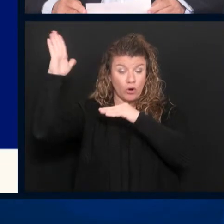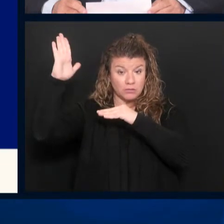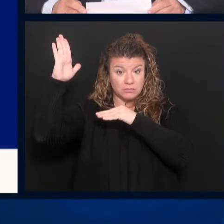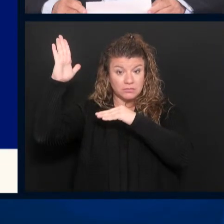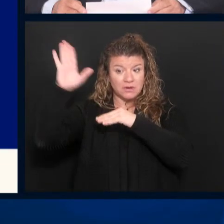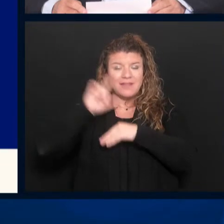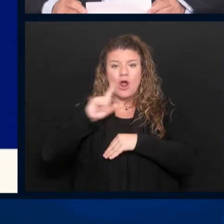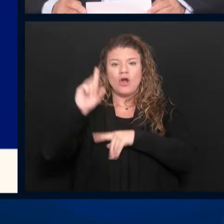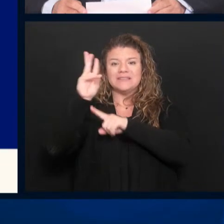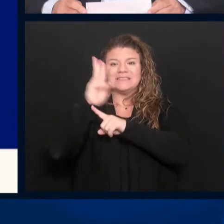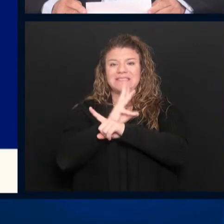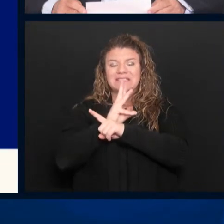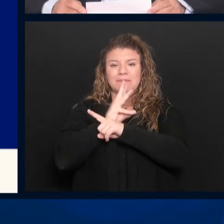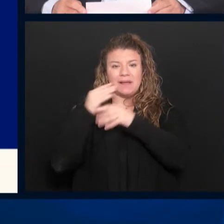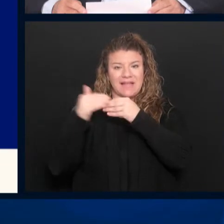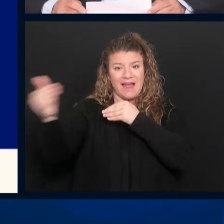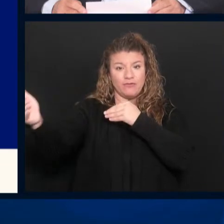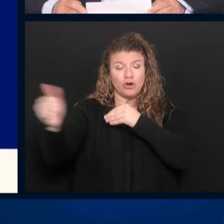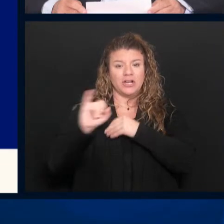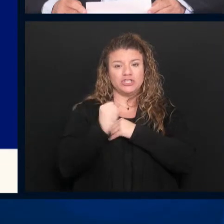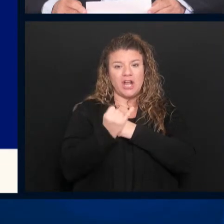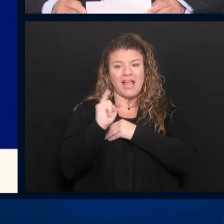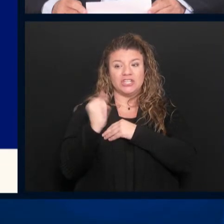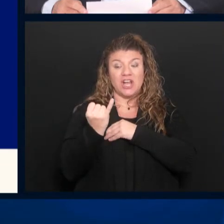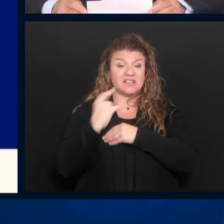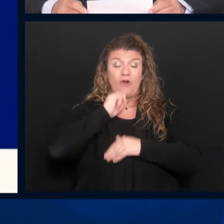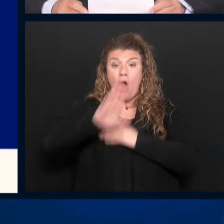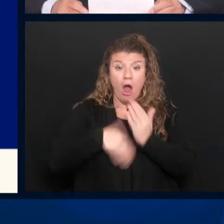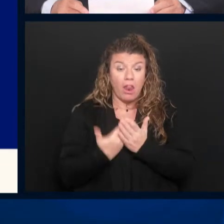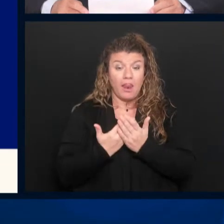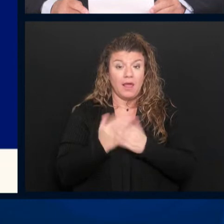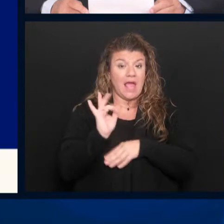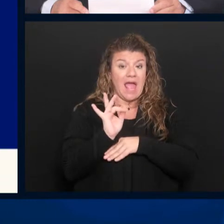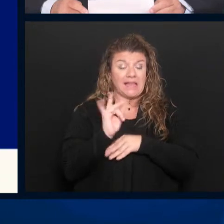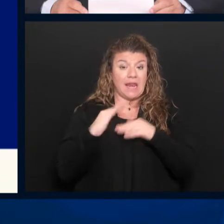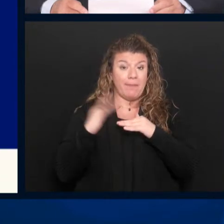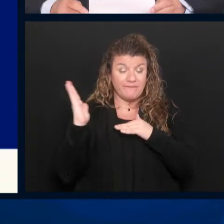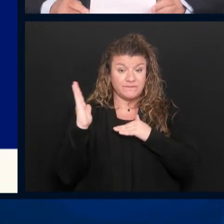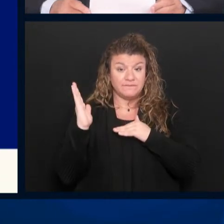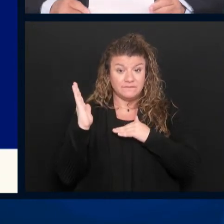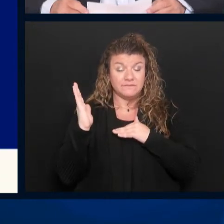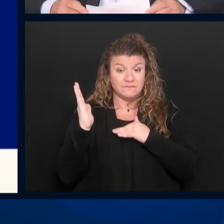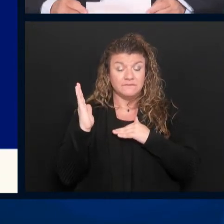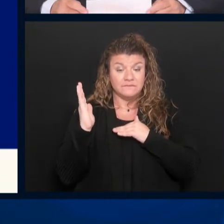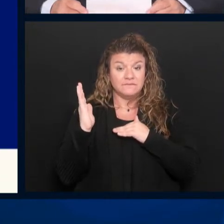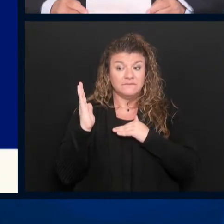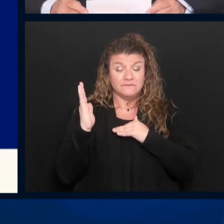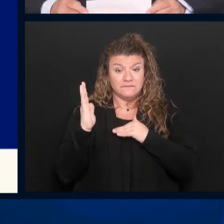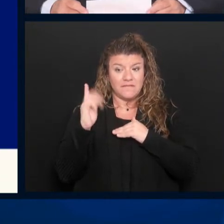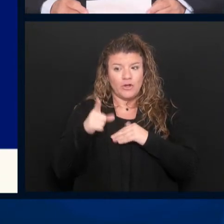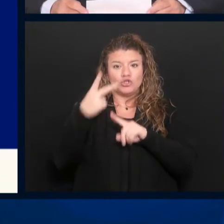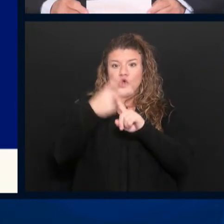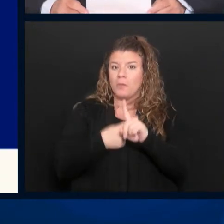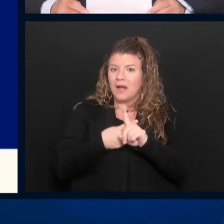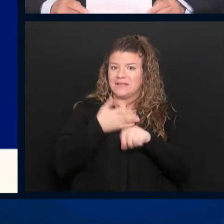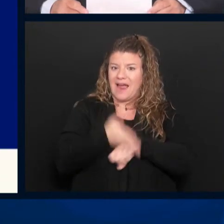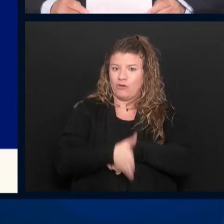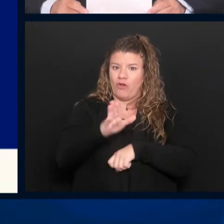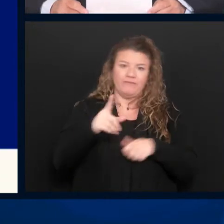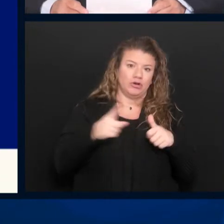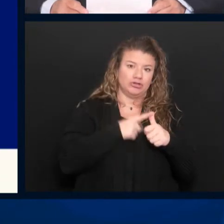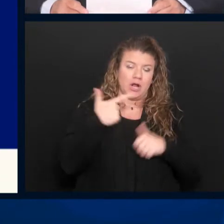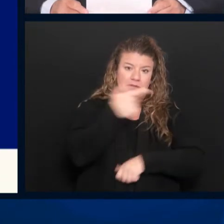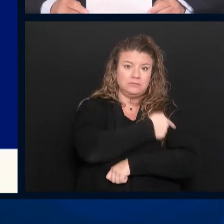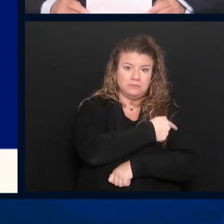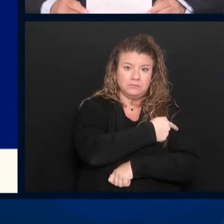are 6 months out, and J&J is for everyone 18 and above they're 2 months out.